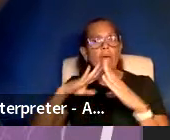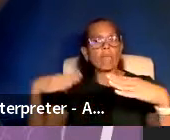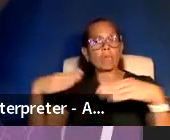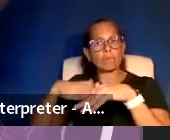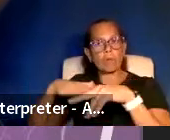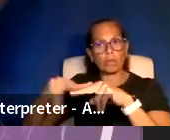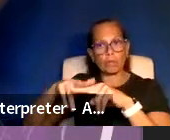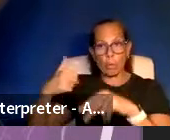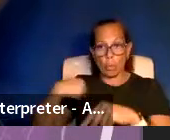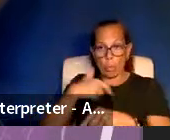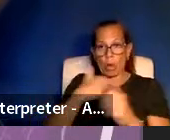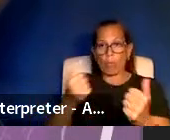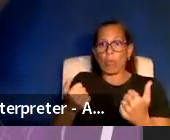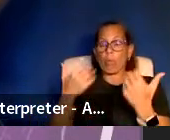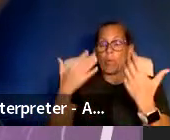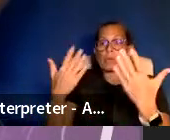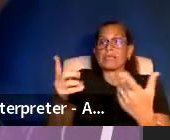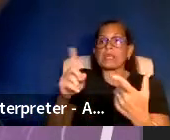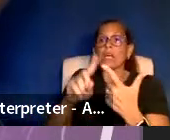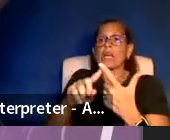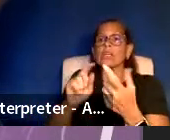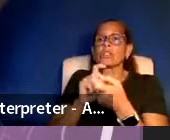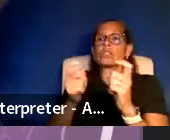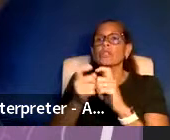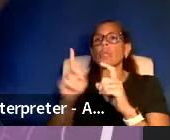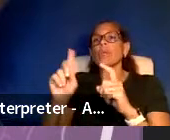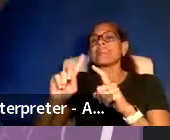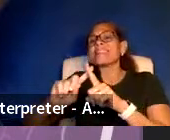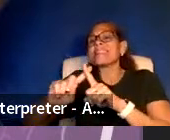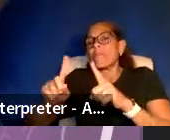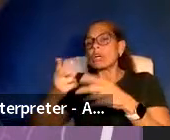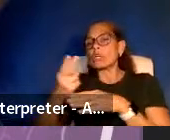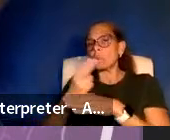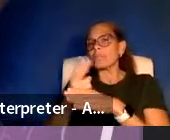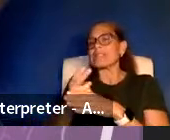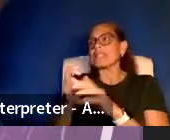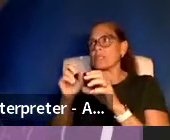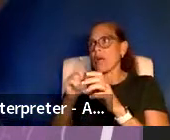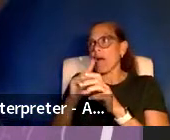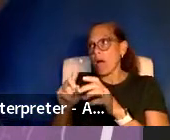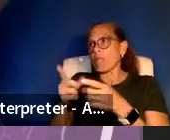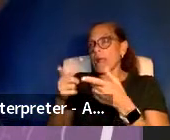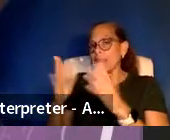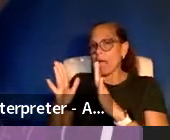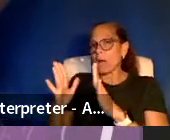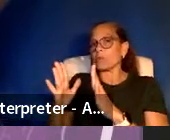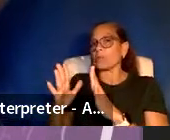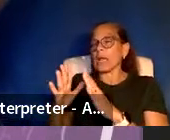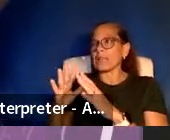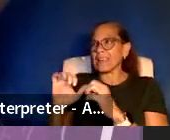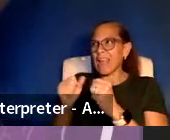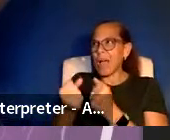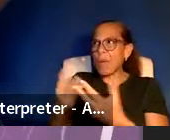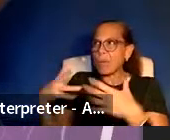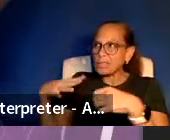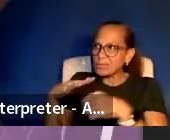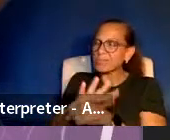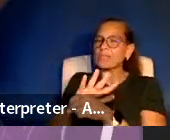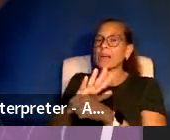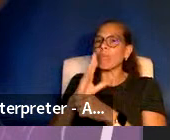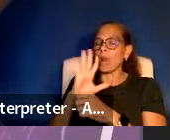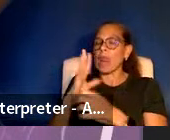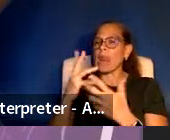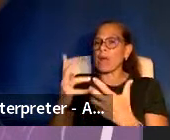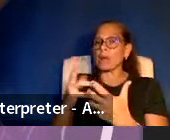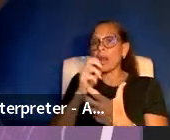are proposing is to change where different uses are allowed to be and the densities of those uses. And so nothing we do will